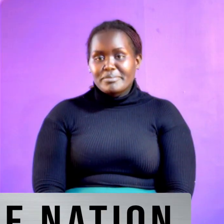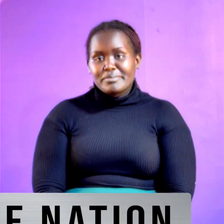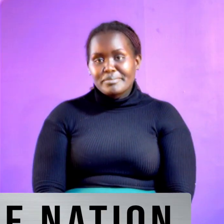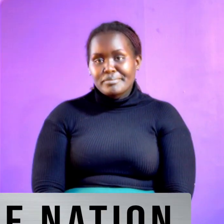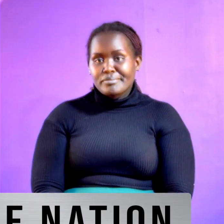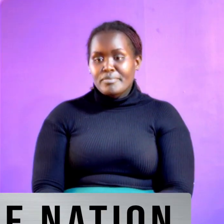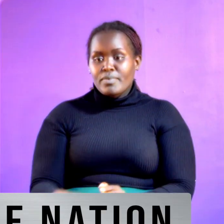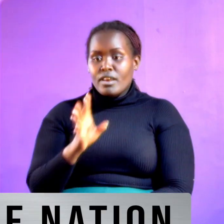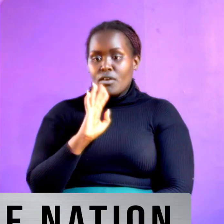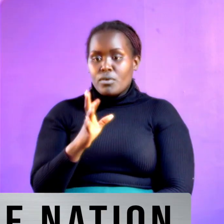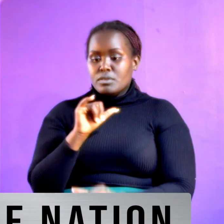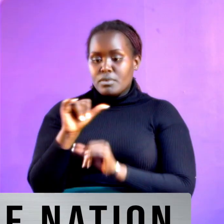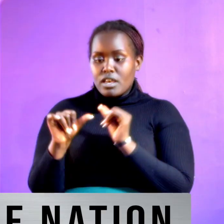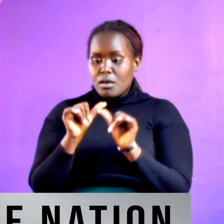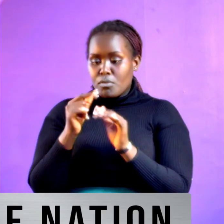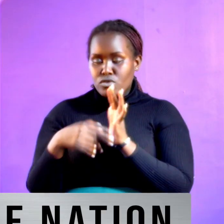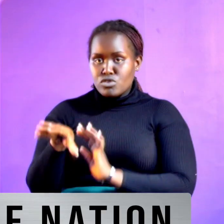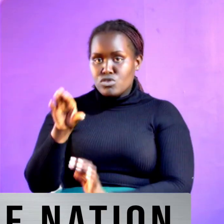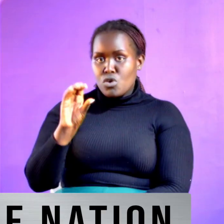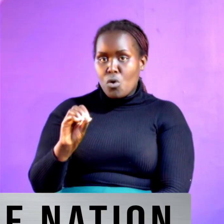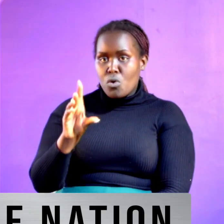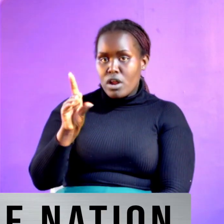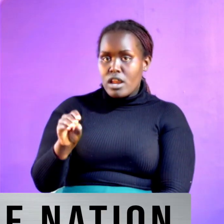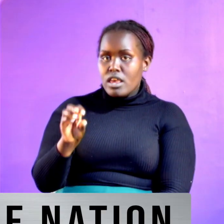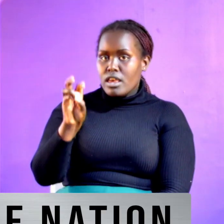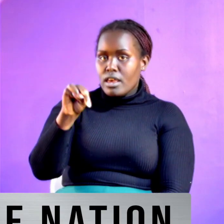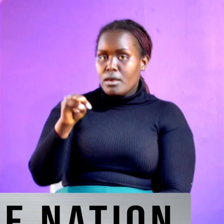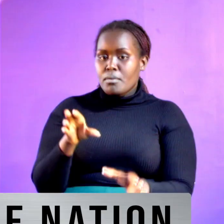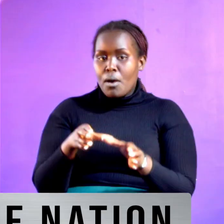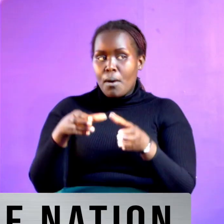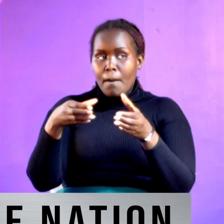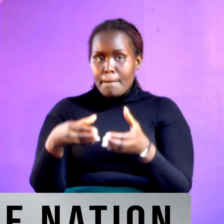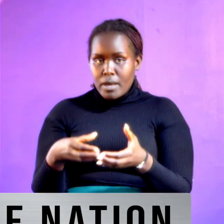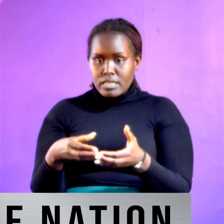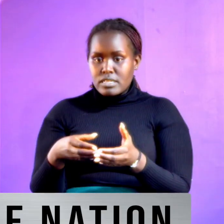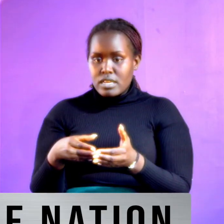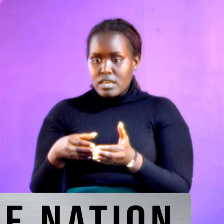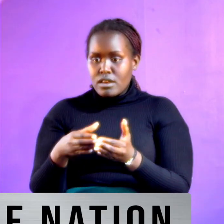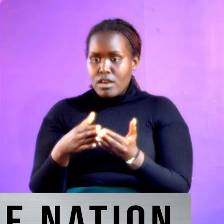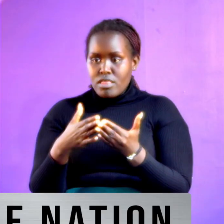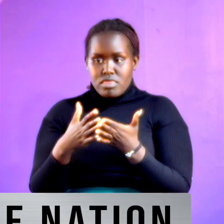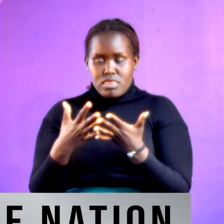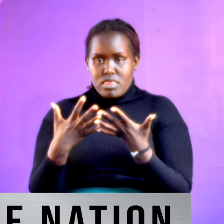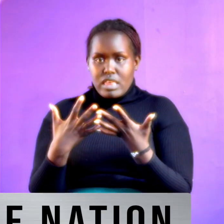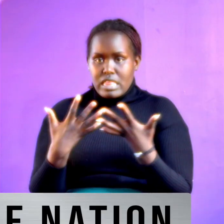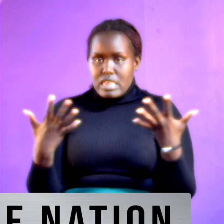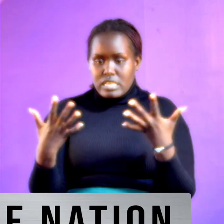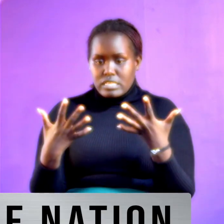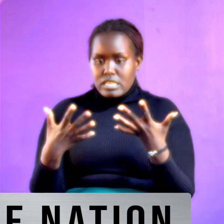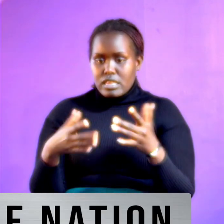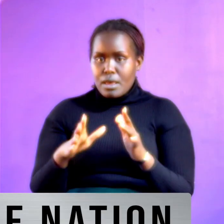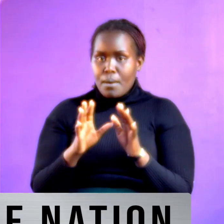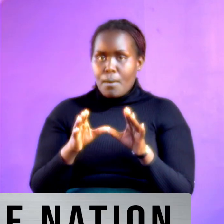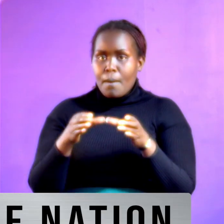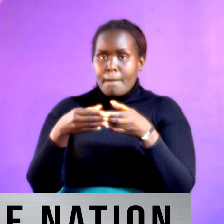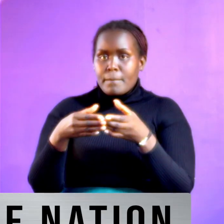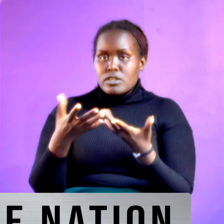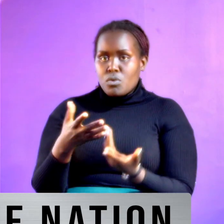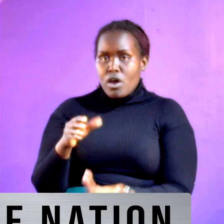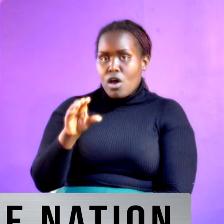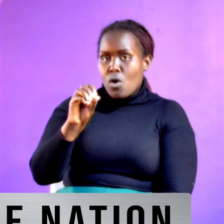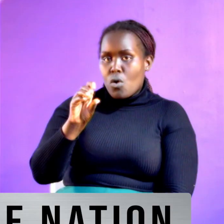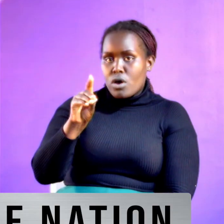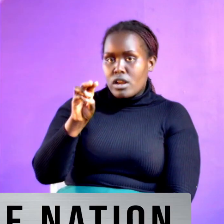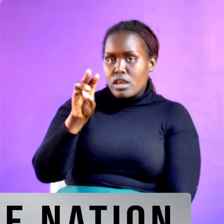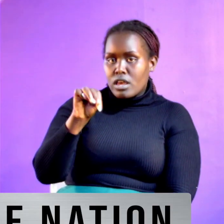We are talking about the ODM party, the chaos in ODM party, Brian Madenge. Mm-hmm. Yes. Is